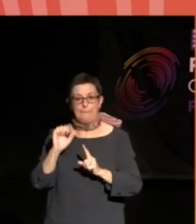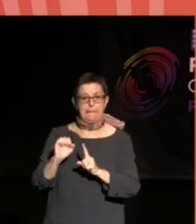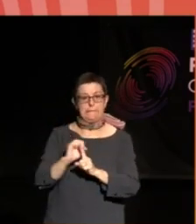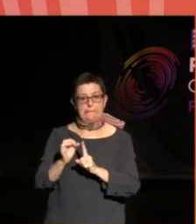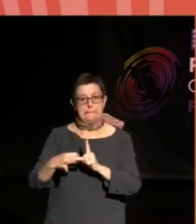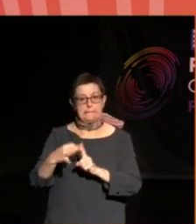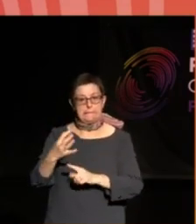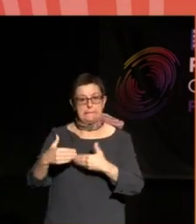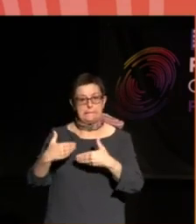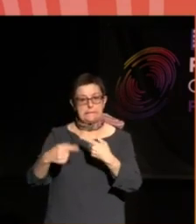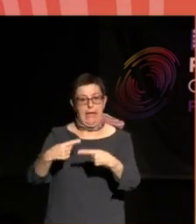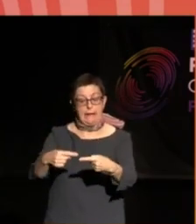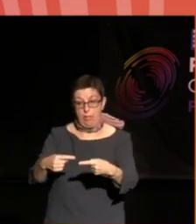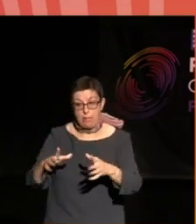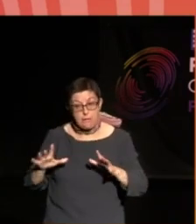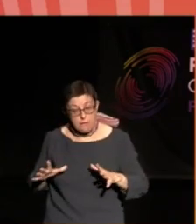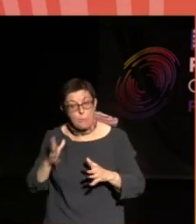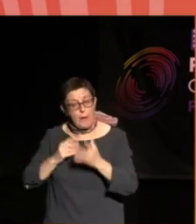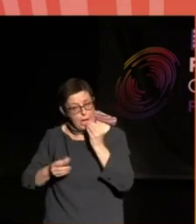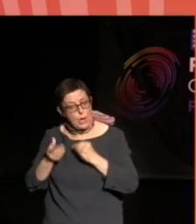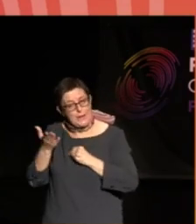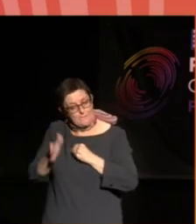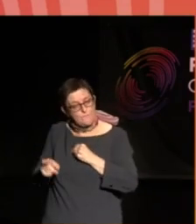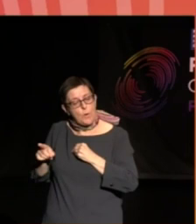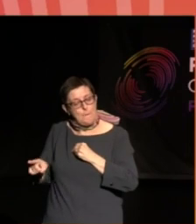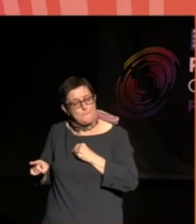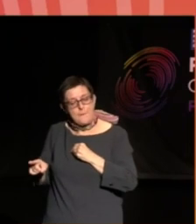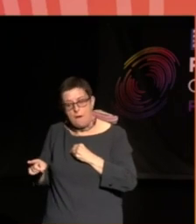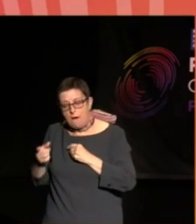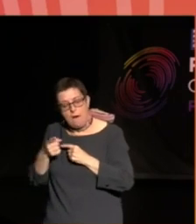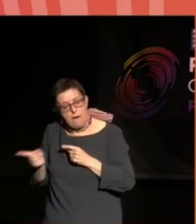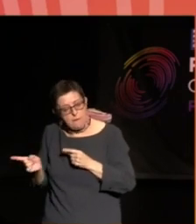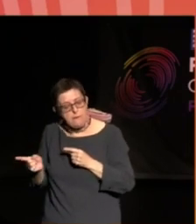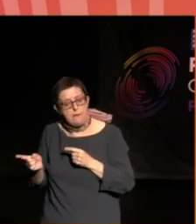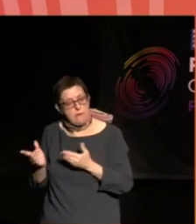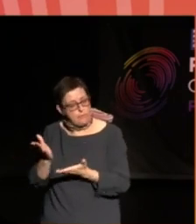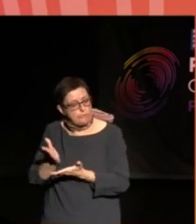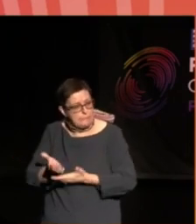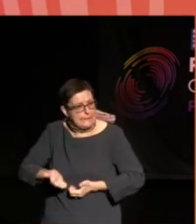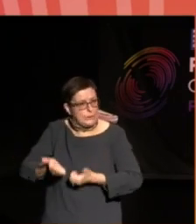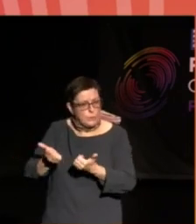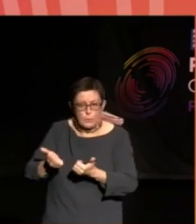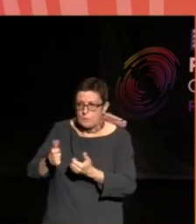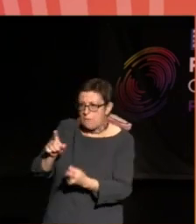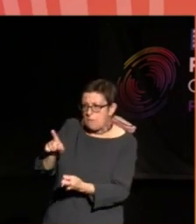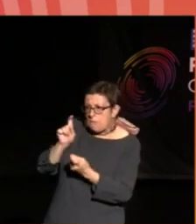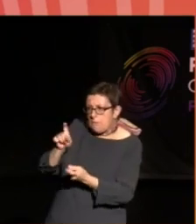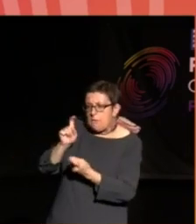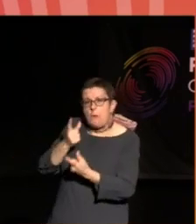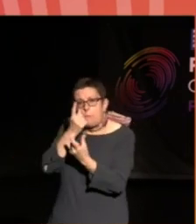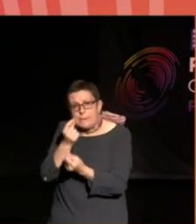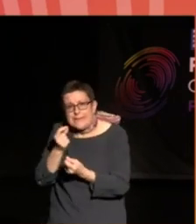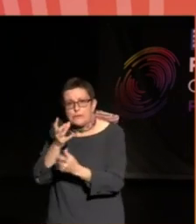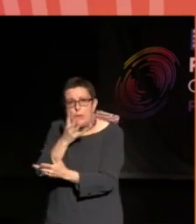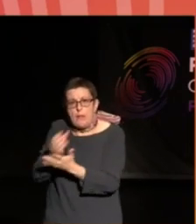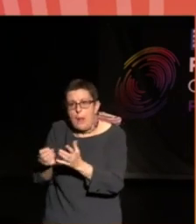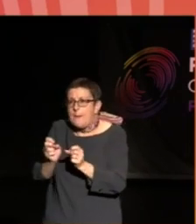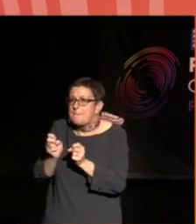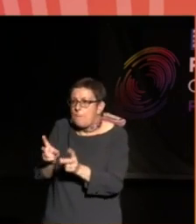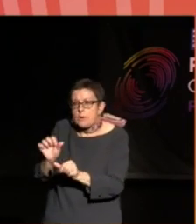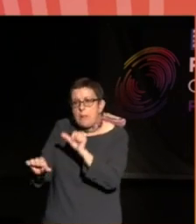them. And we are beginning to learn, and I think that's the direction where there are some really great potentials.